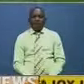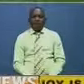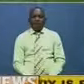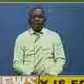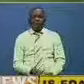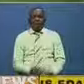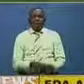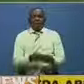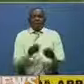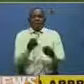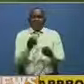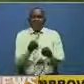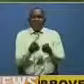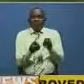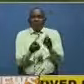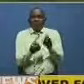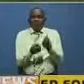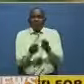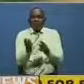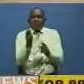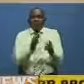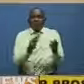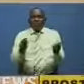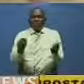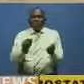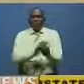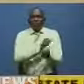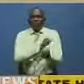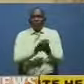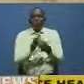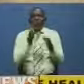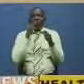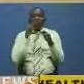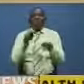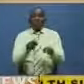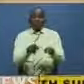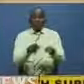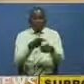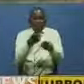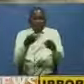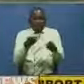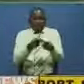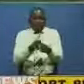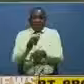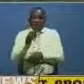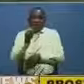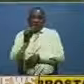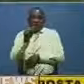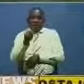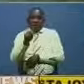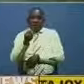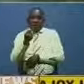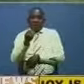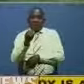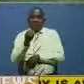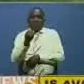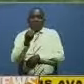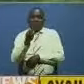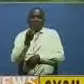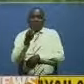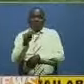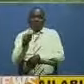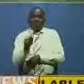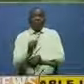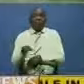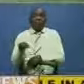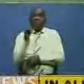The gradual serenity and cleanliness that returned to River Nkobra a few months ago due to the ban at the red zones,